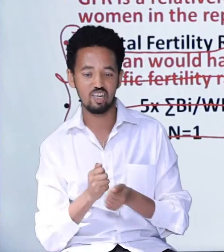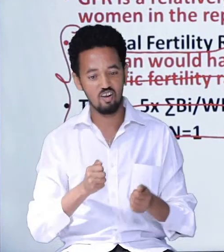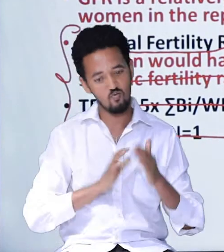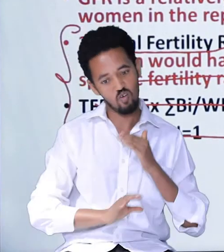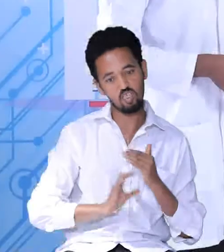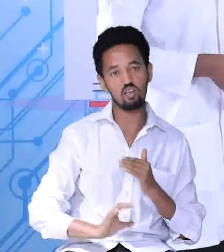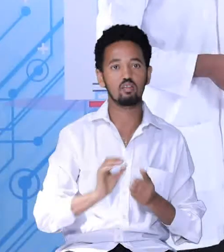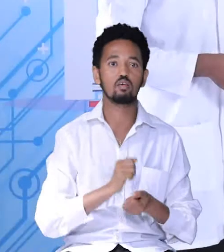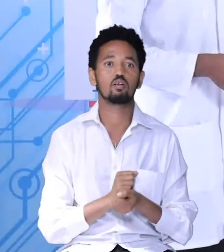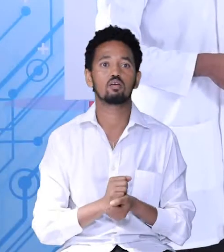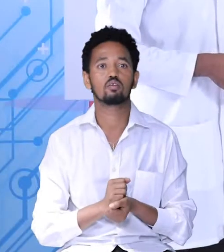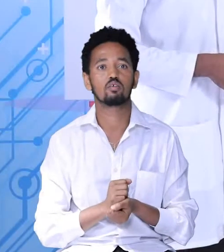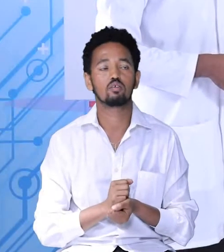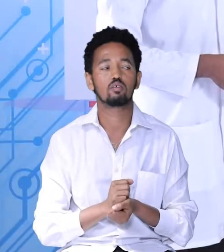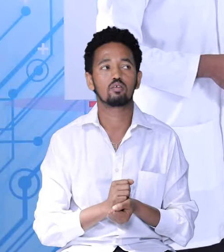fertility.